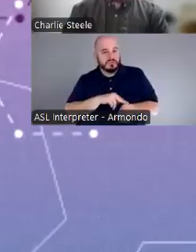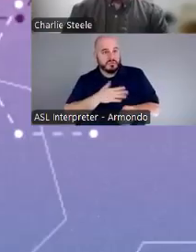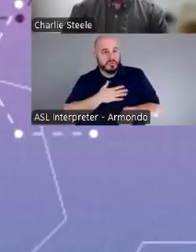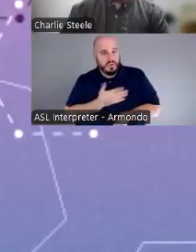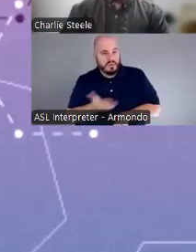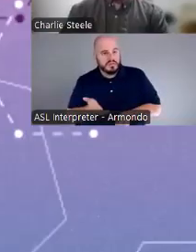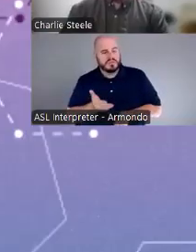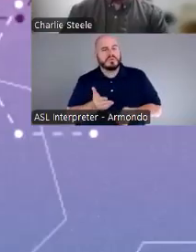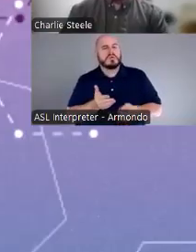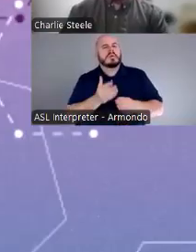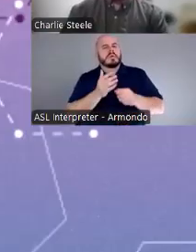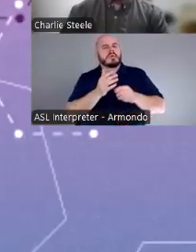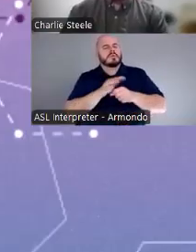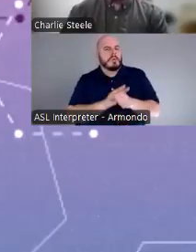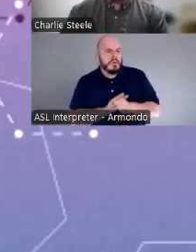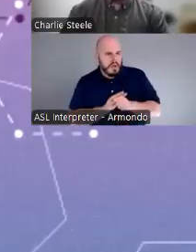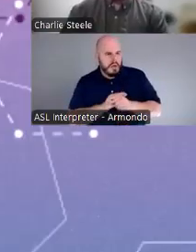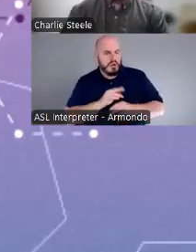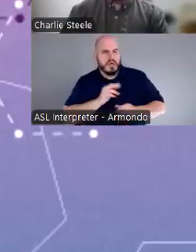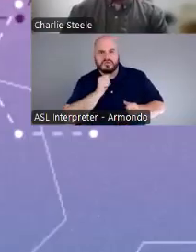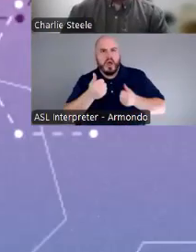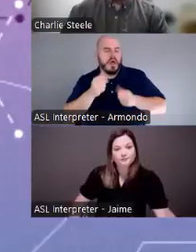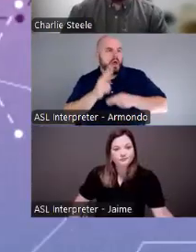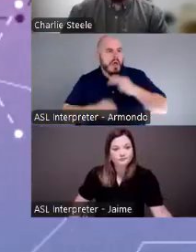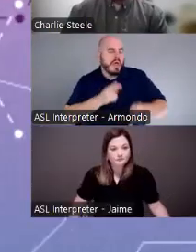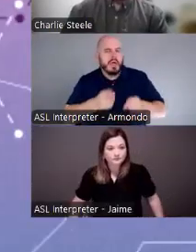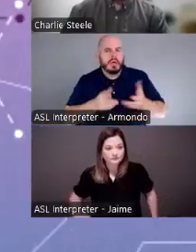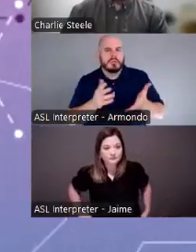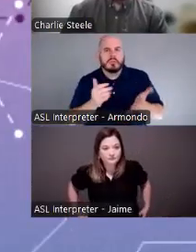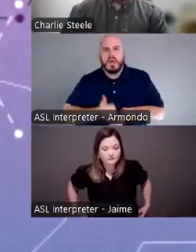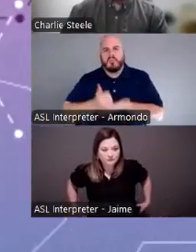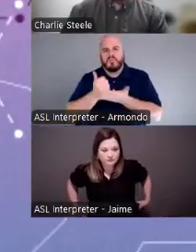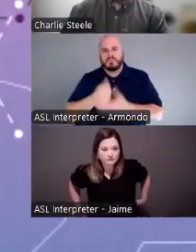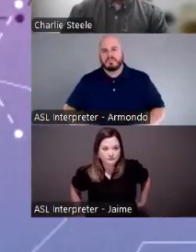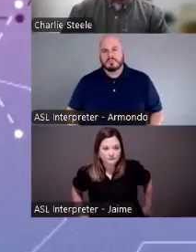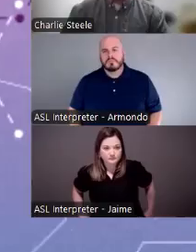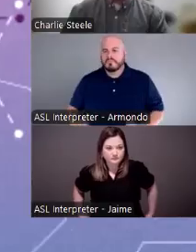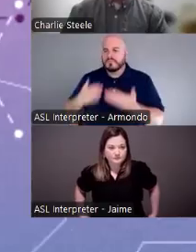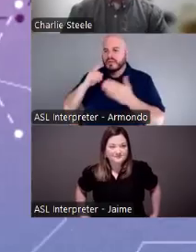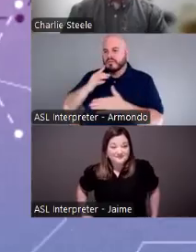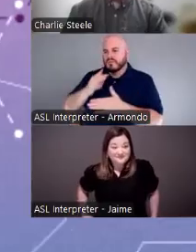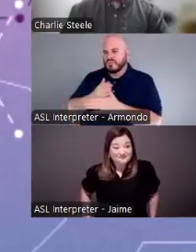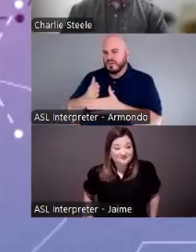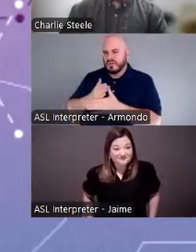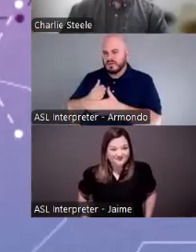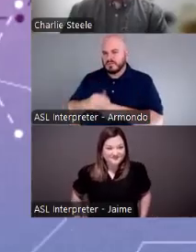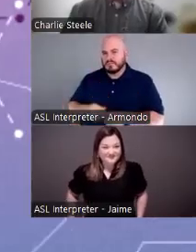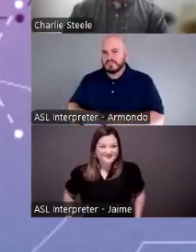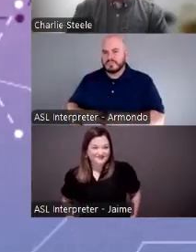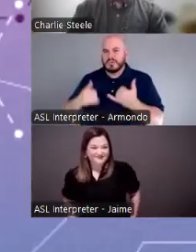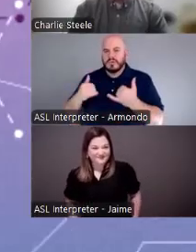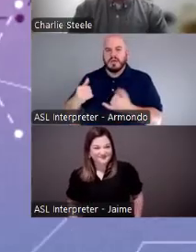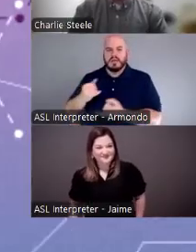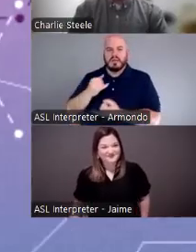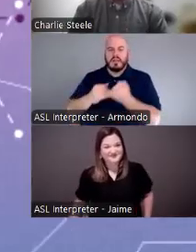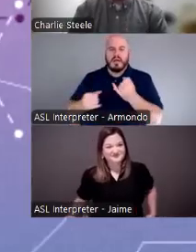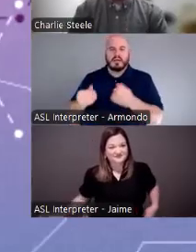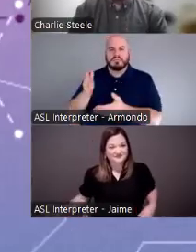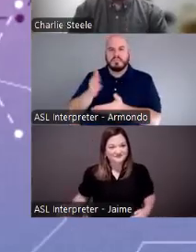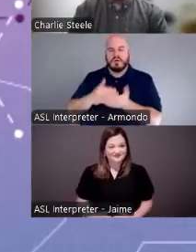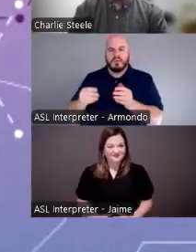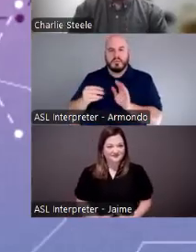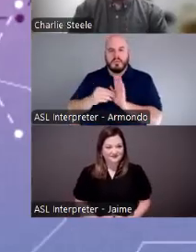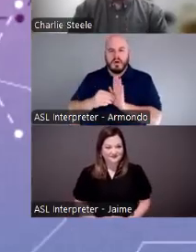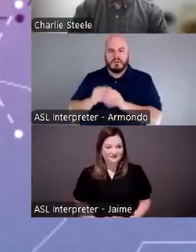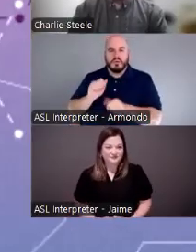game changer. Awesome. Thank you for sharing. Um, So now we reach the last stage of our model, which is